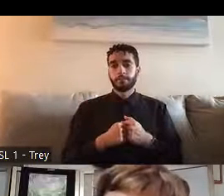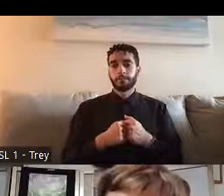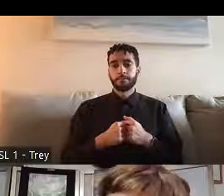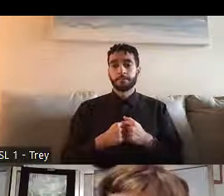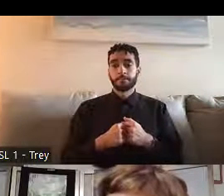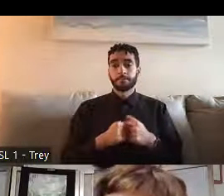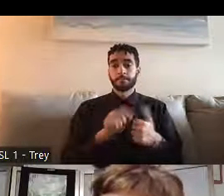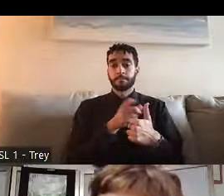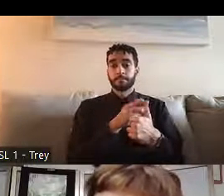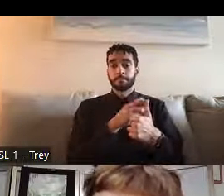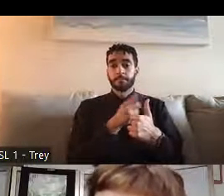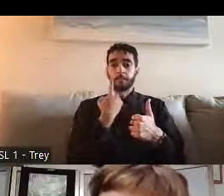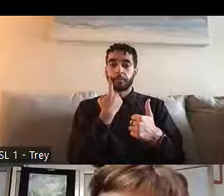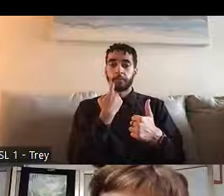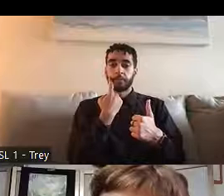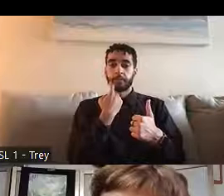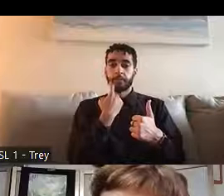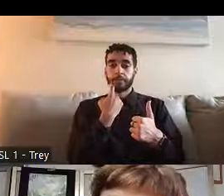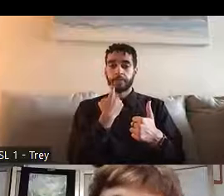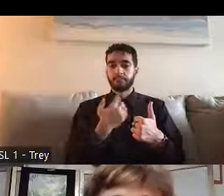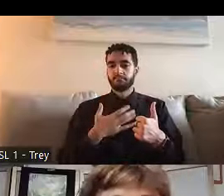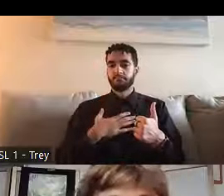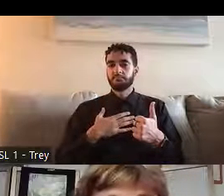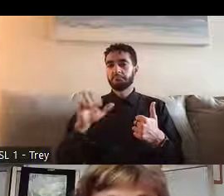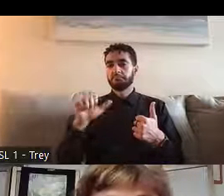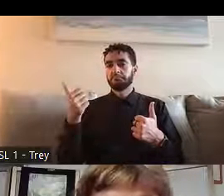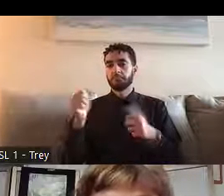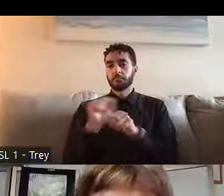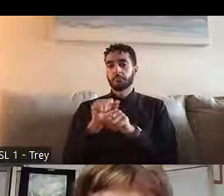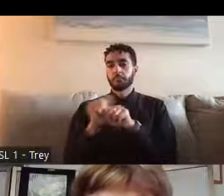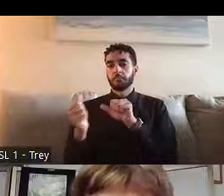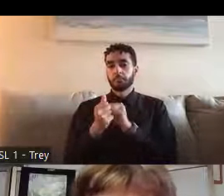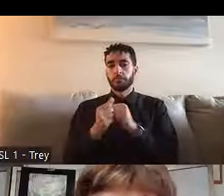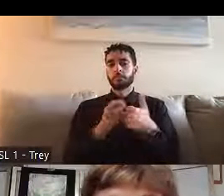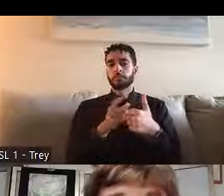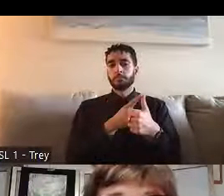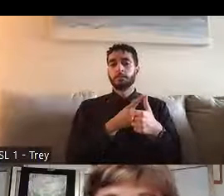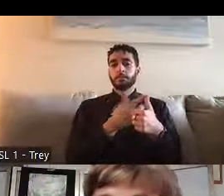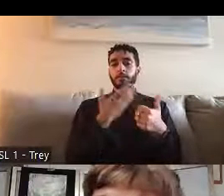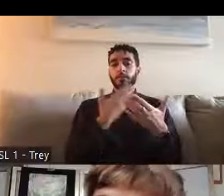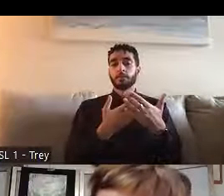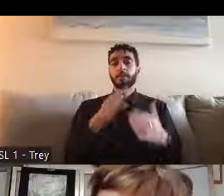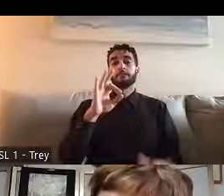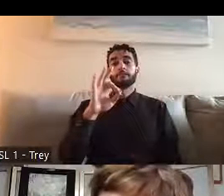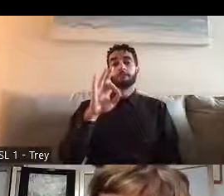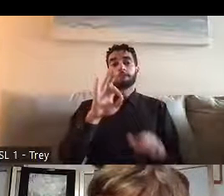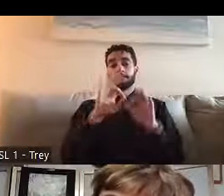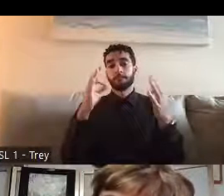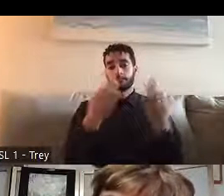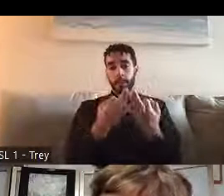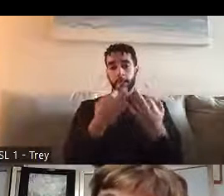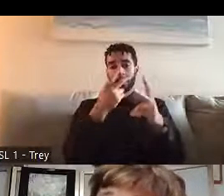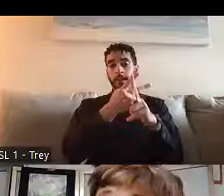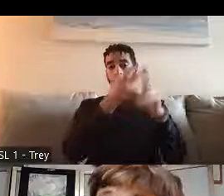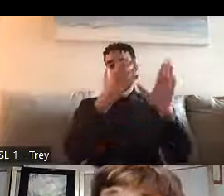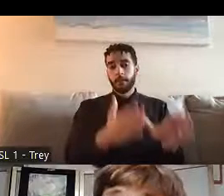about. It's a recent publication by several colleagues and myself called Family Caregiver Distress. And this book is kind of a primer